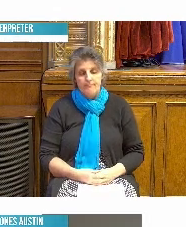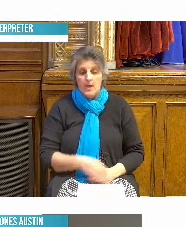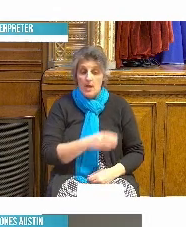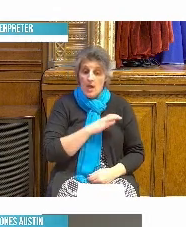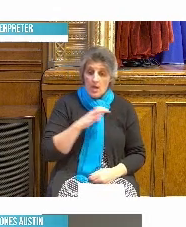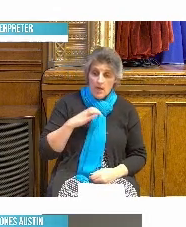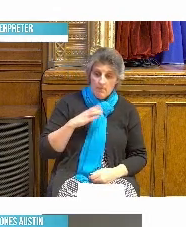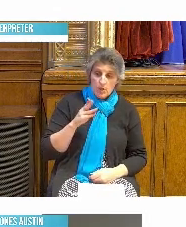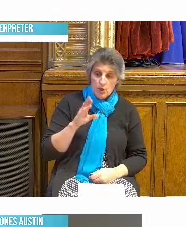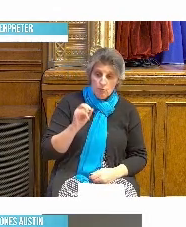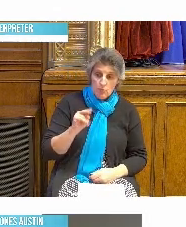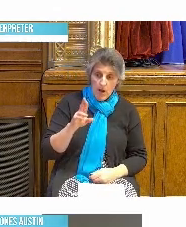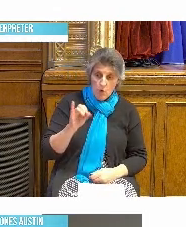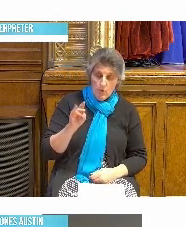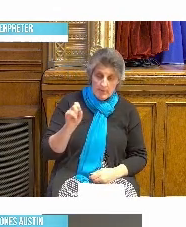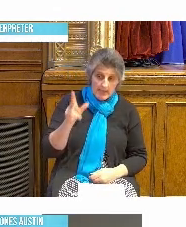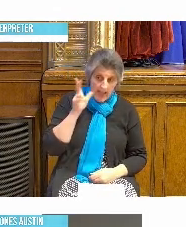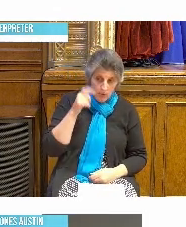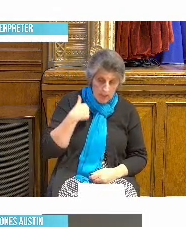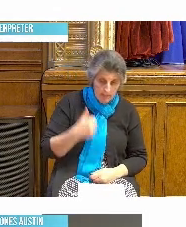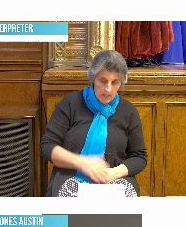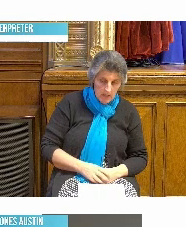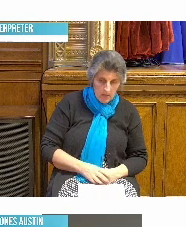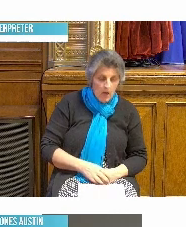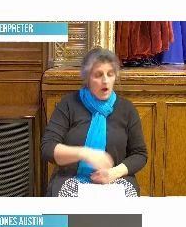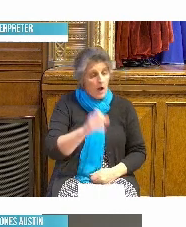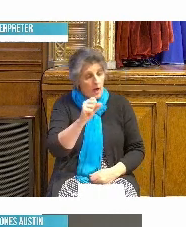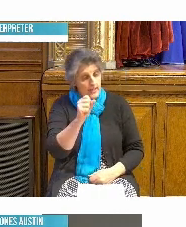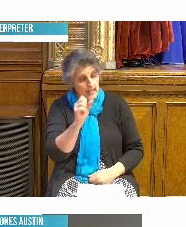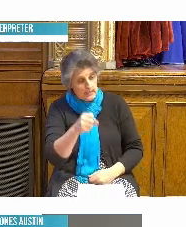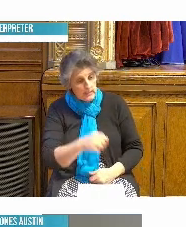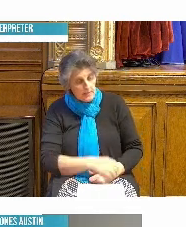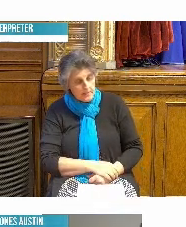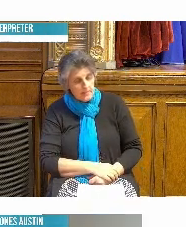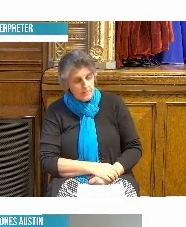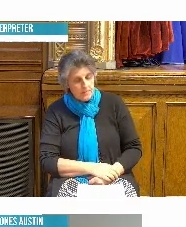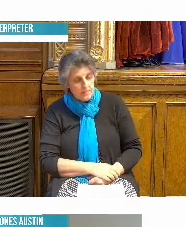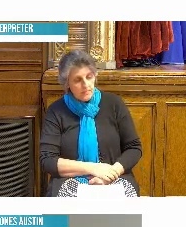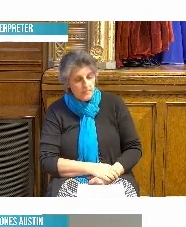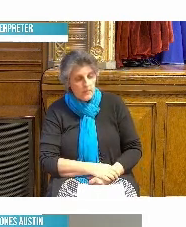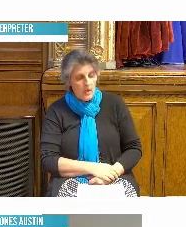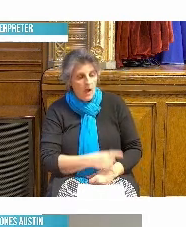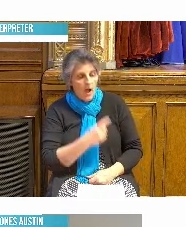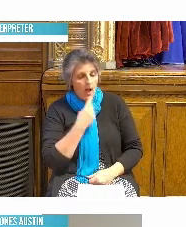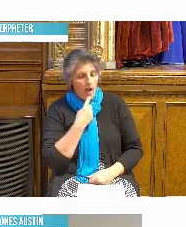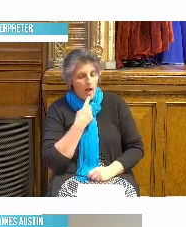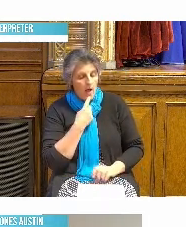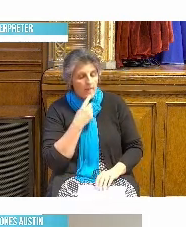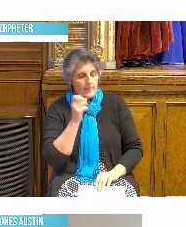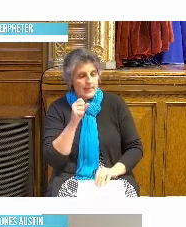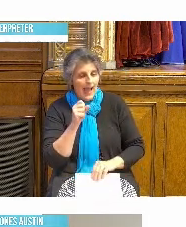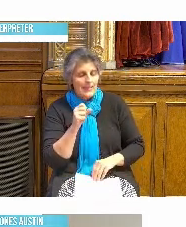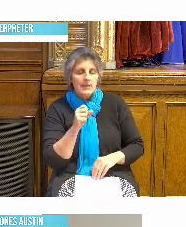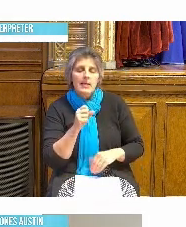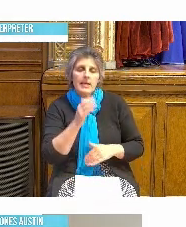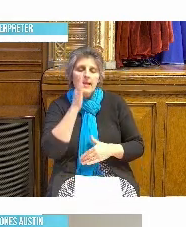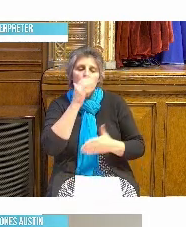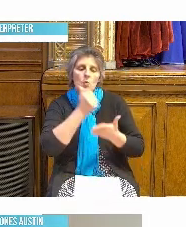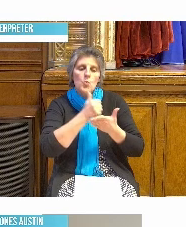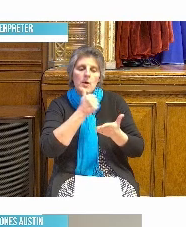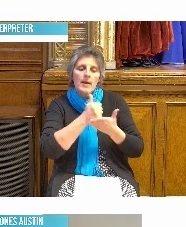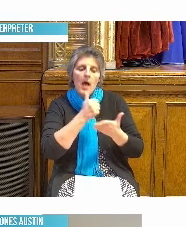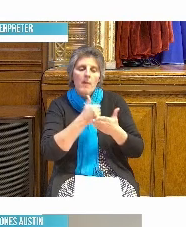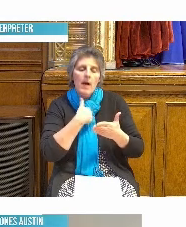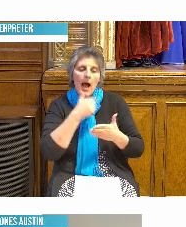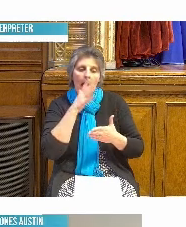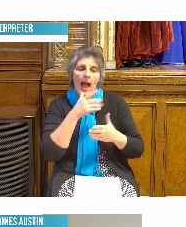Commissioner Brown Robinson, can you hear me? Yes, I can. Yes, it would help I'm